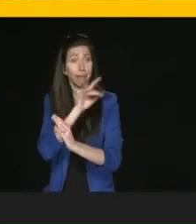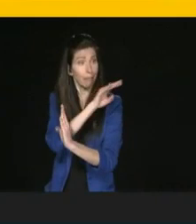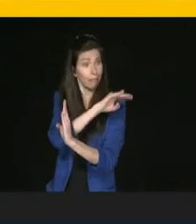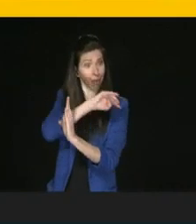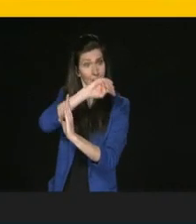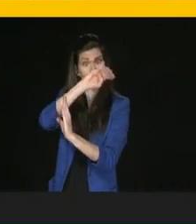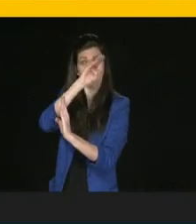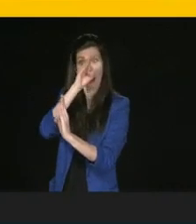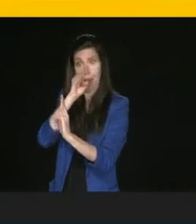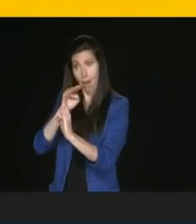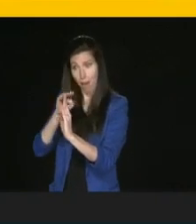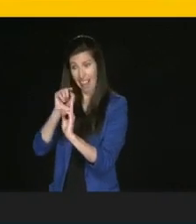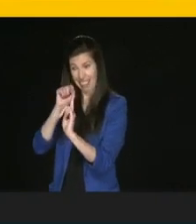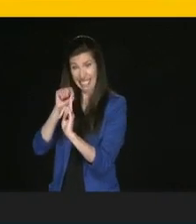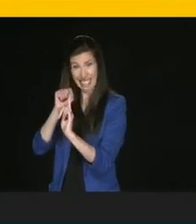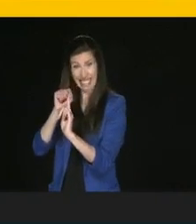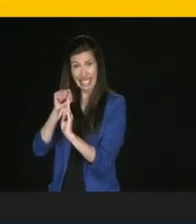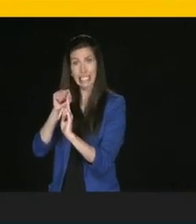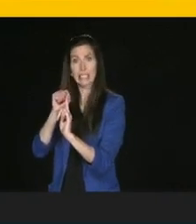After the peak,